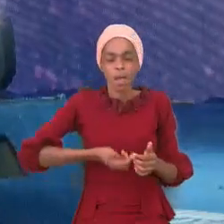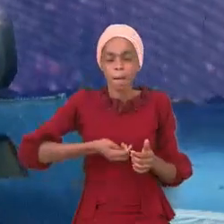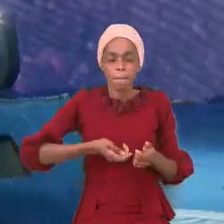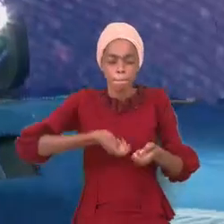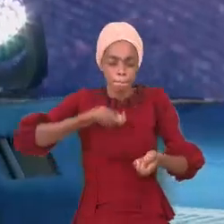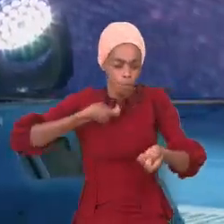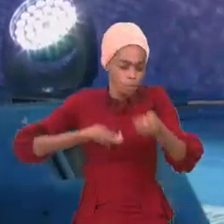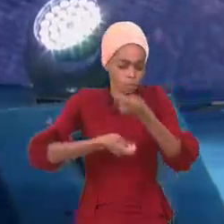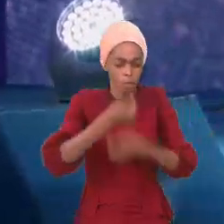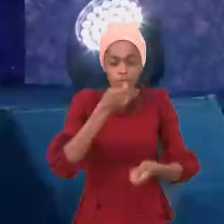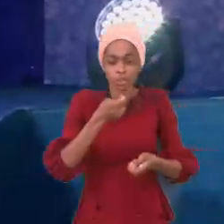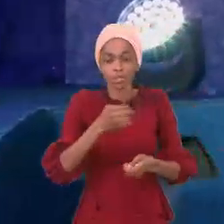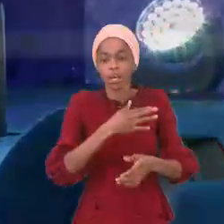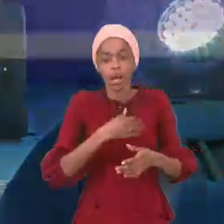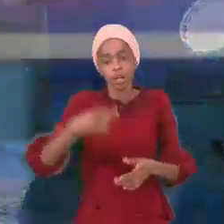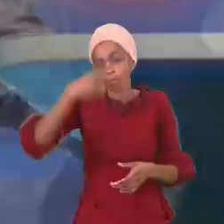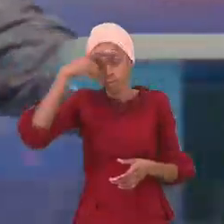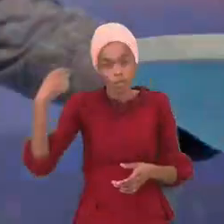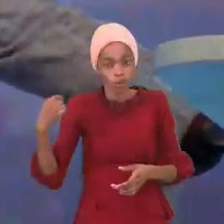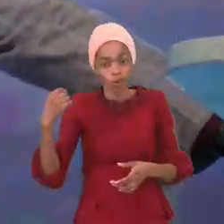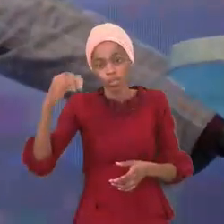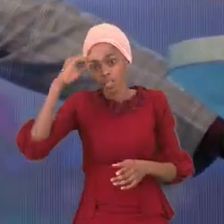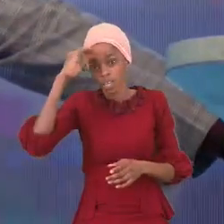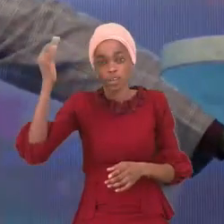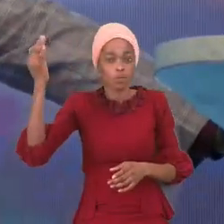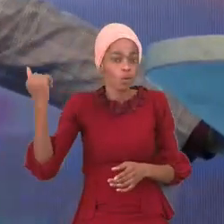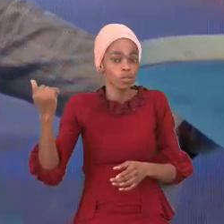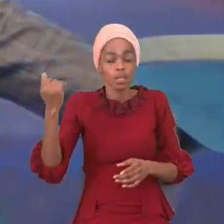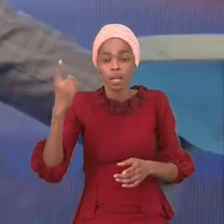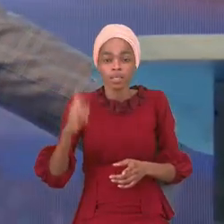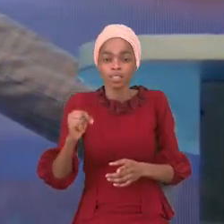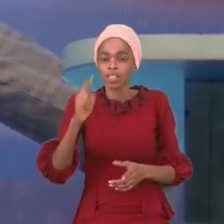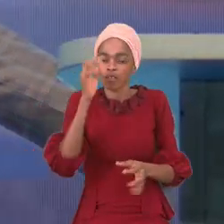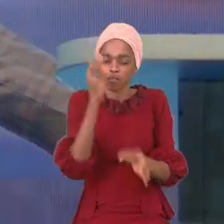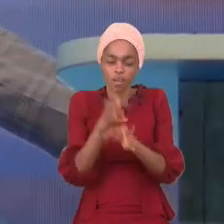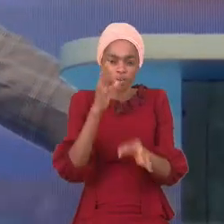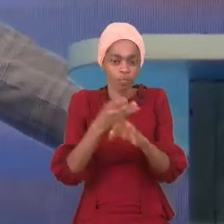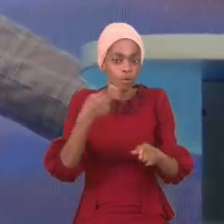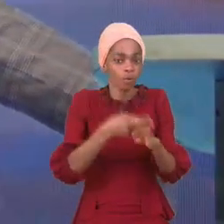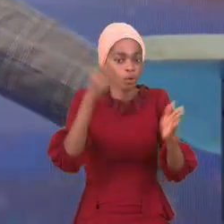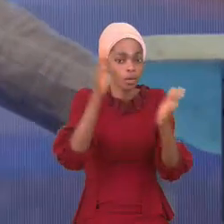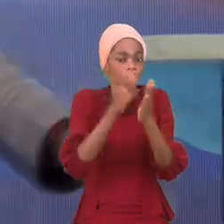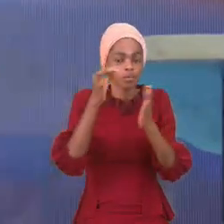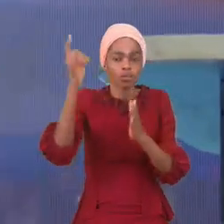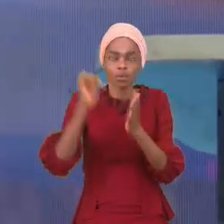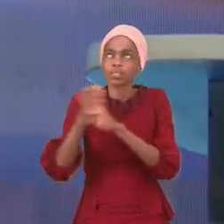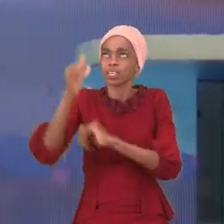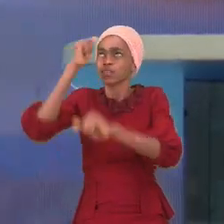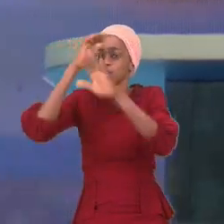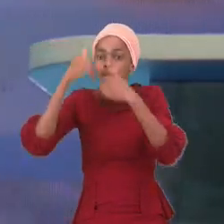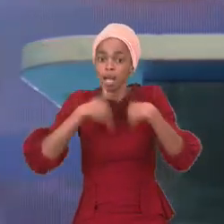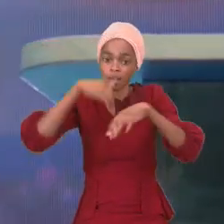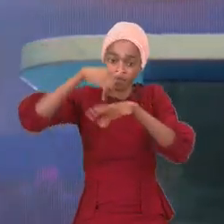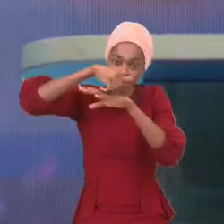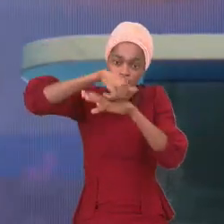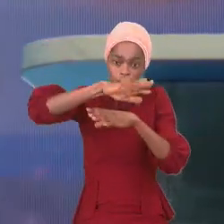and because he was the one, the faithful Lamb of God that the Father had sent,